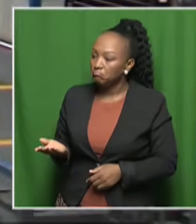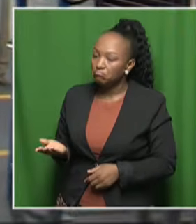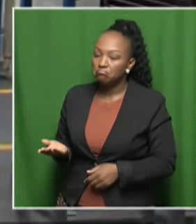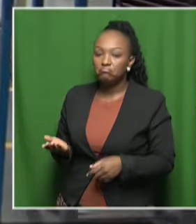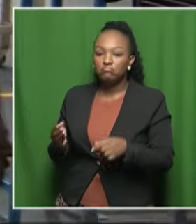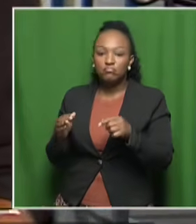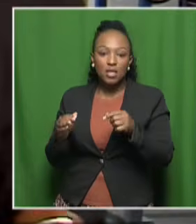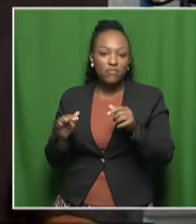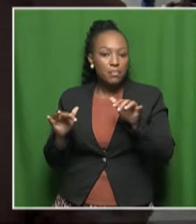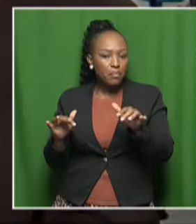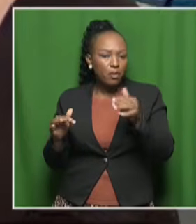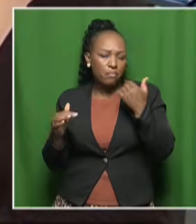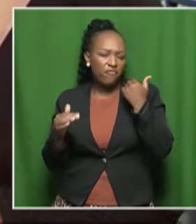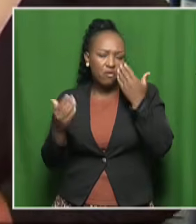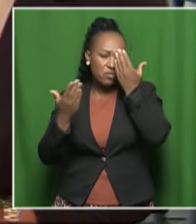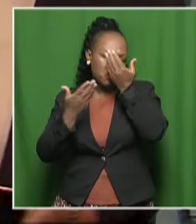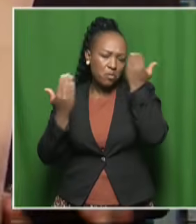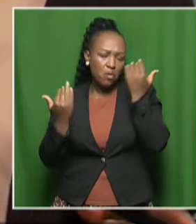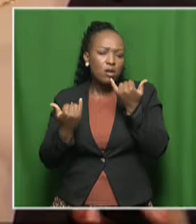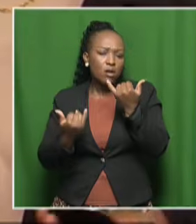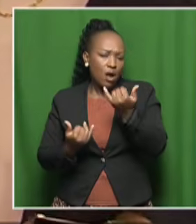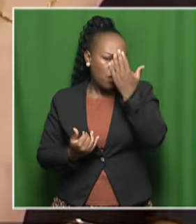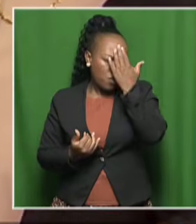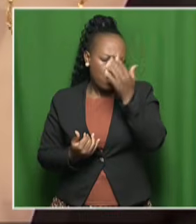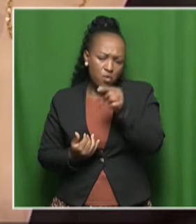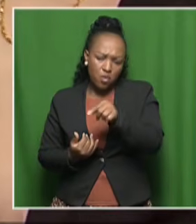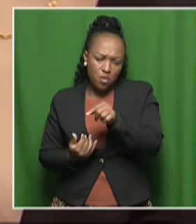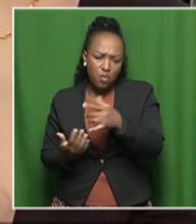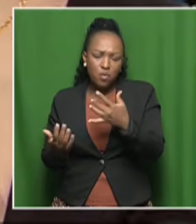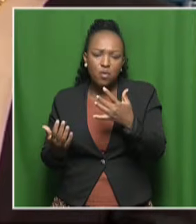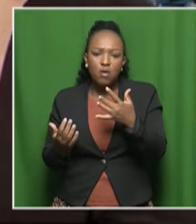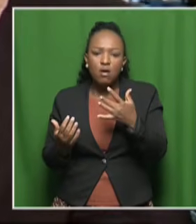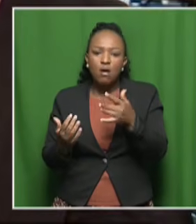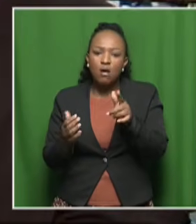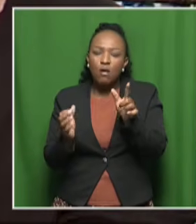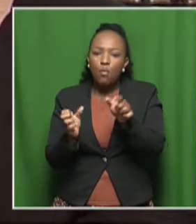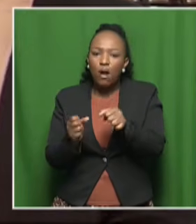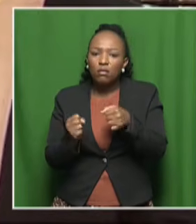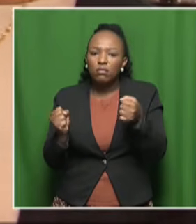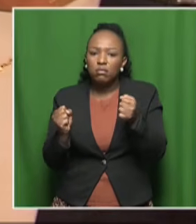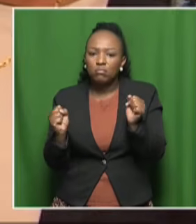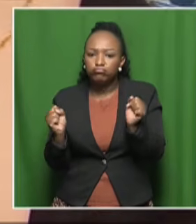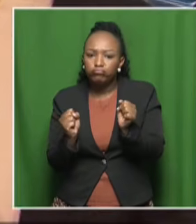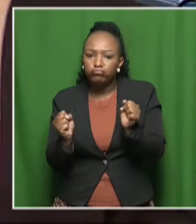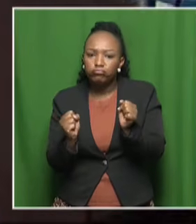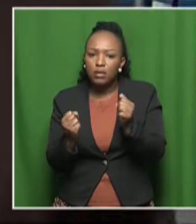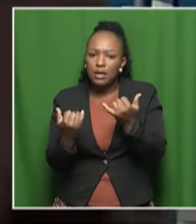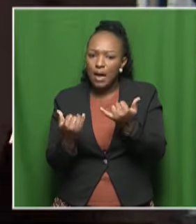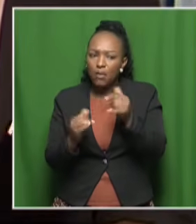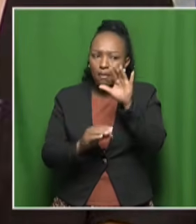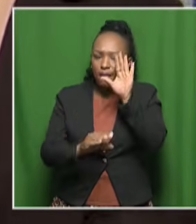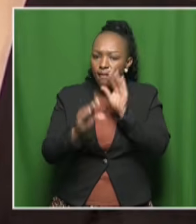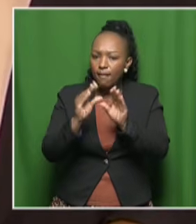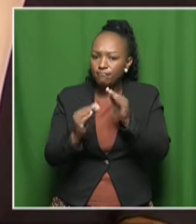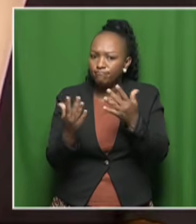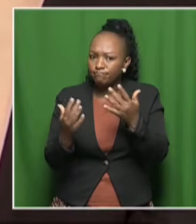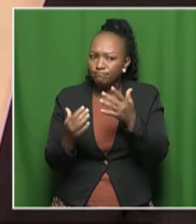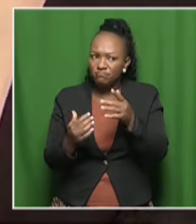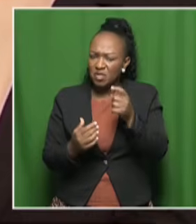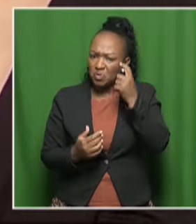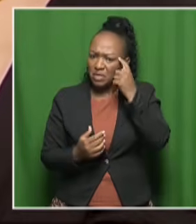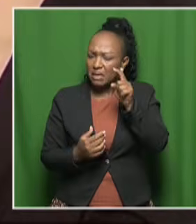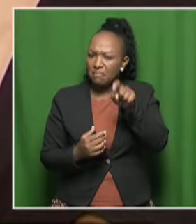obviously, because they didn't know, but they might know now about refrigeration and air conditioning. What is it that you think they